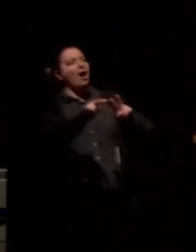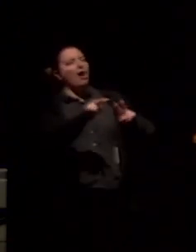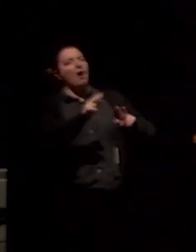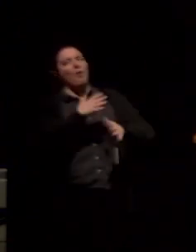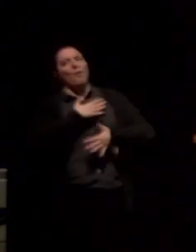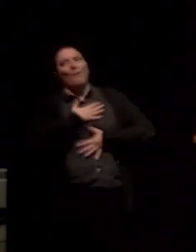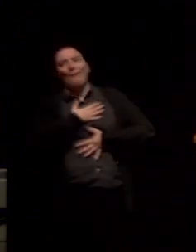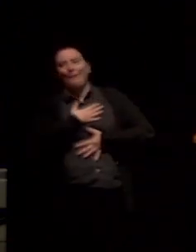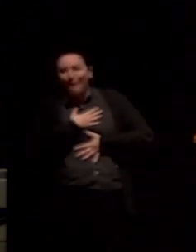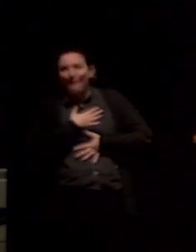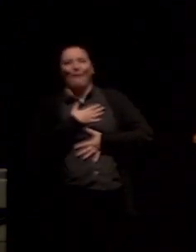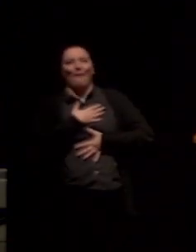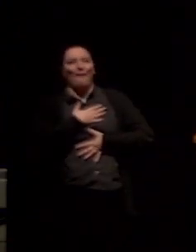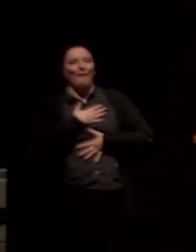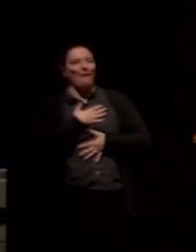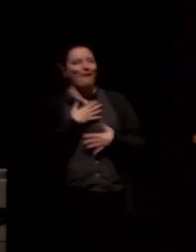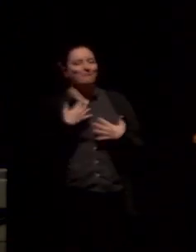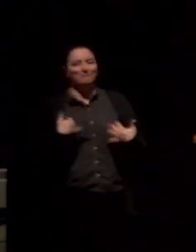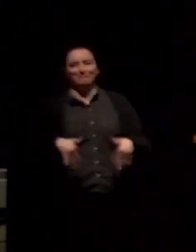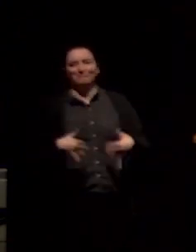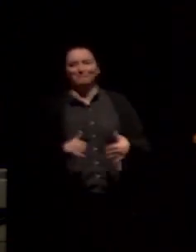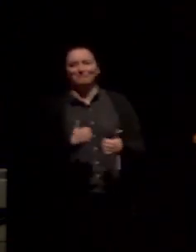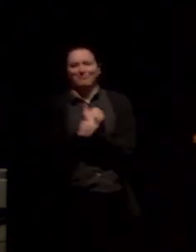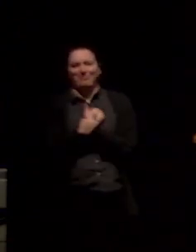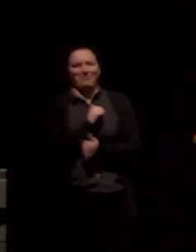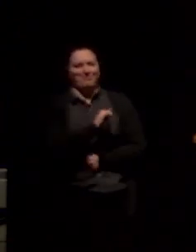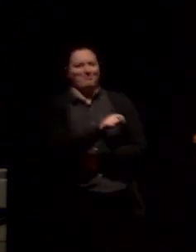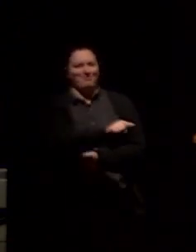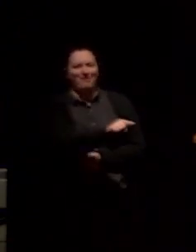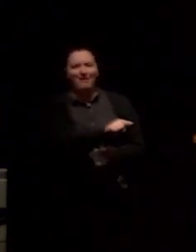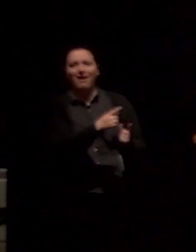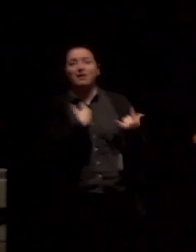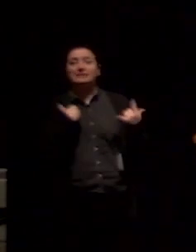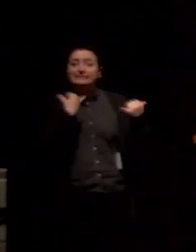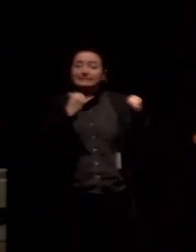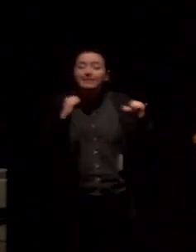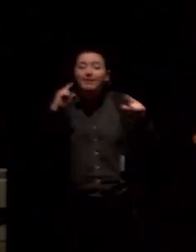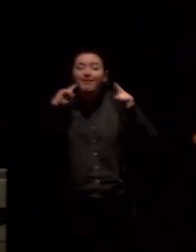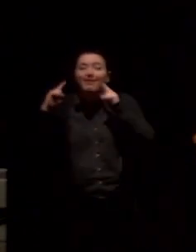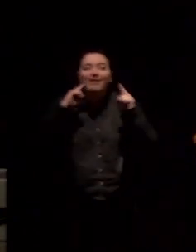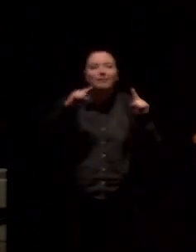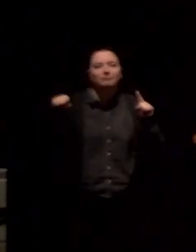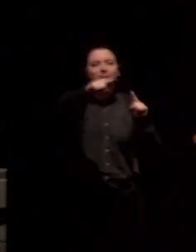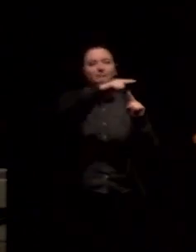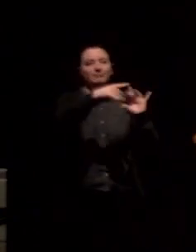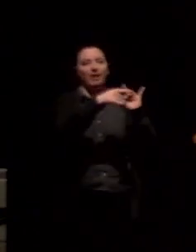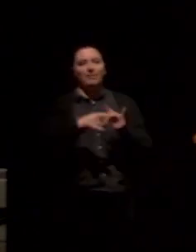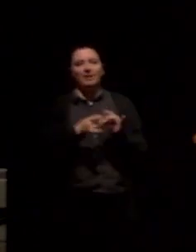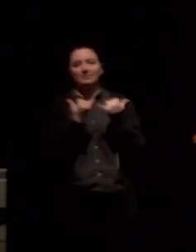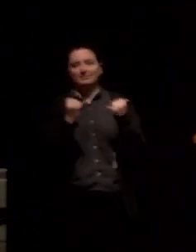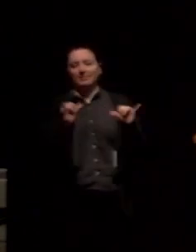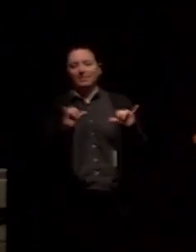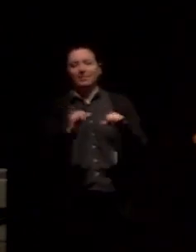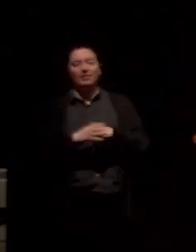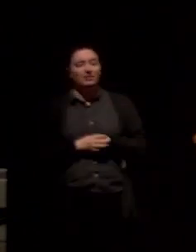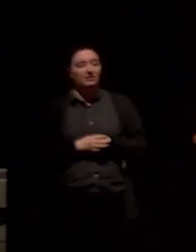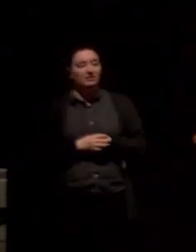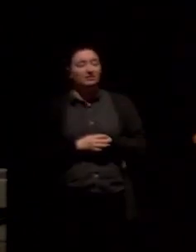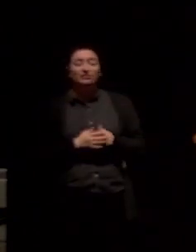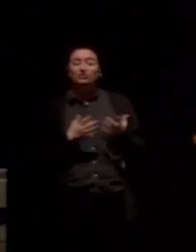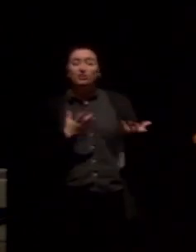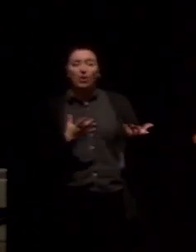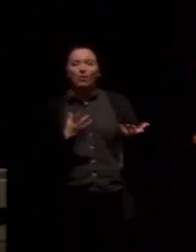today. That's partly for me, is choosing to be in a work environment like this with other people who choose to be, and